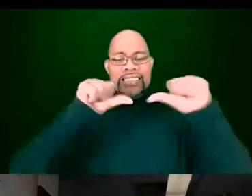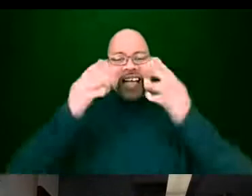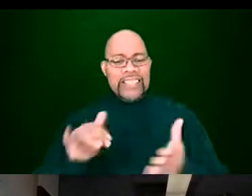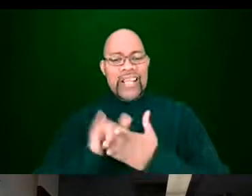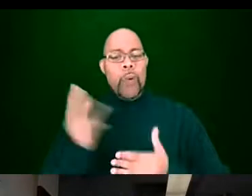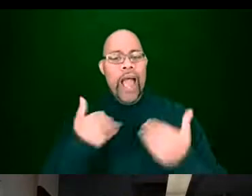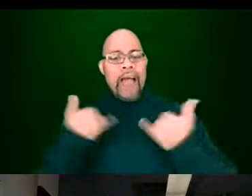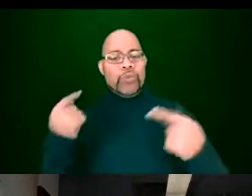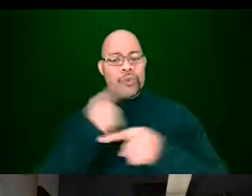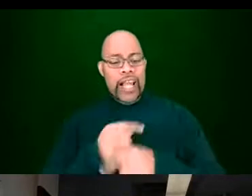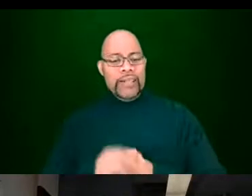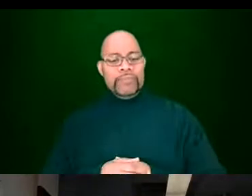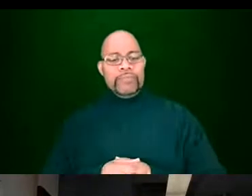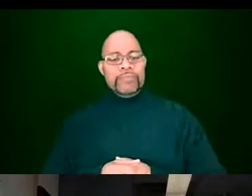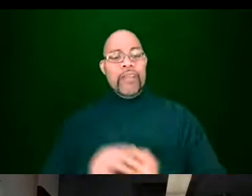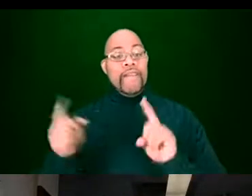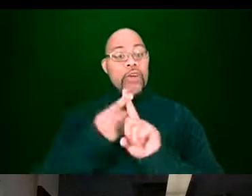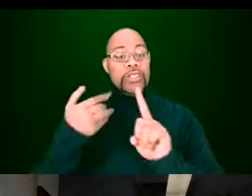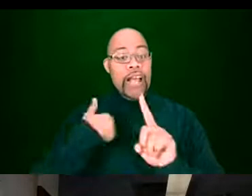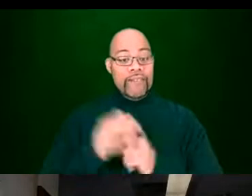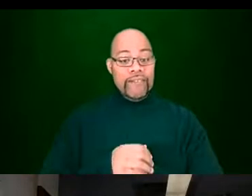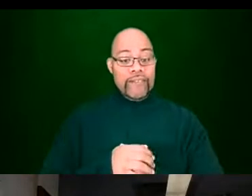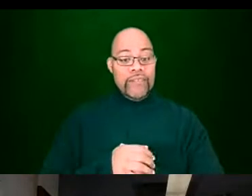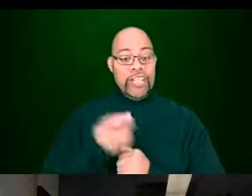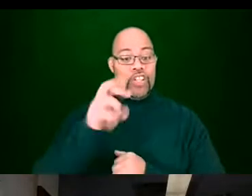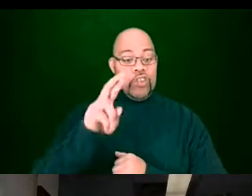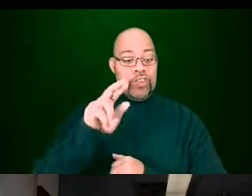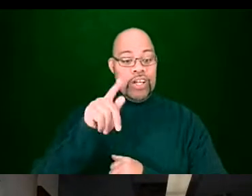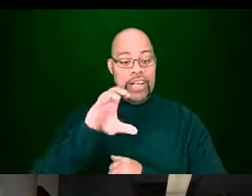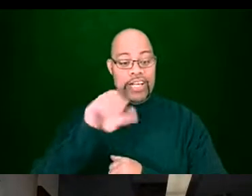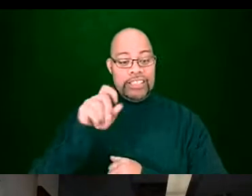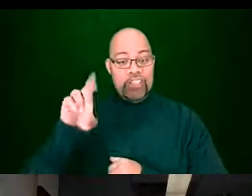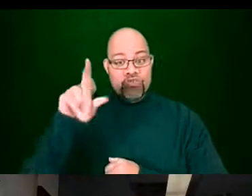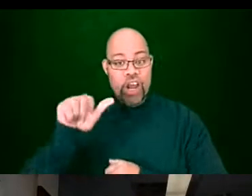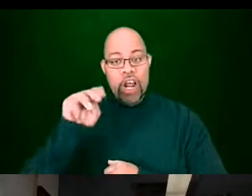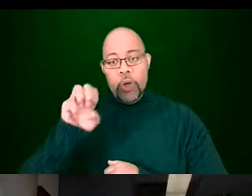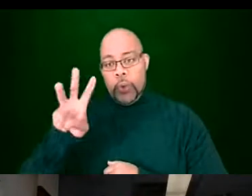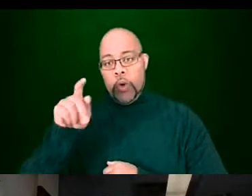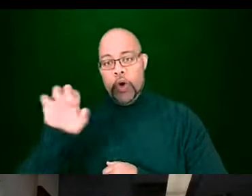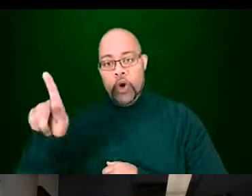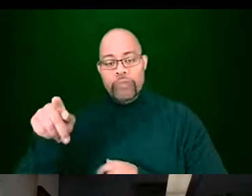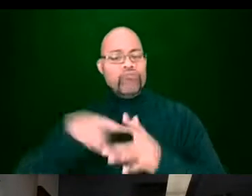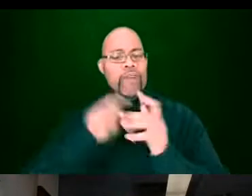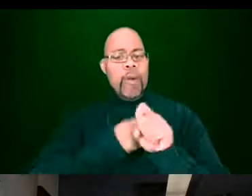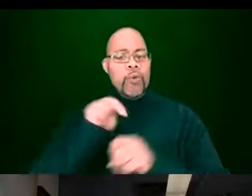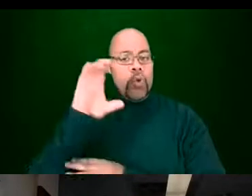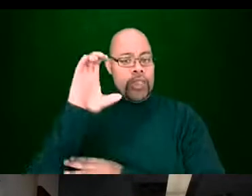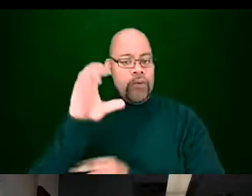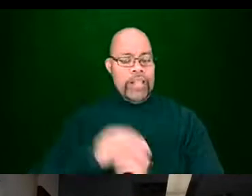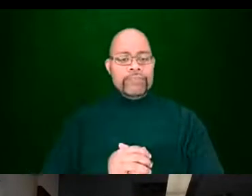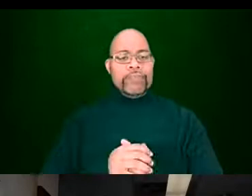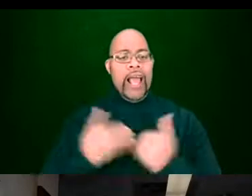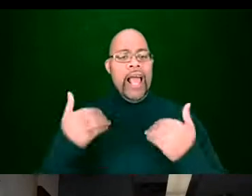with us today. The first, we have Dr. Cassandra Newkirk. Cassandra is originally from North Carolina and